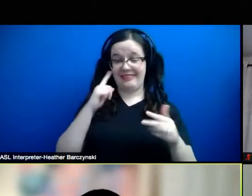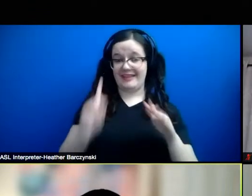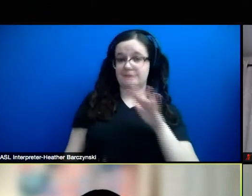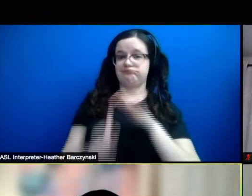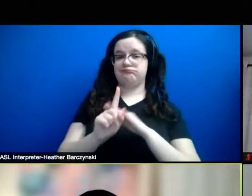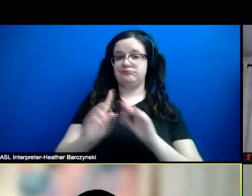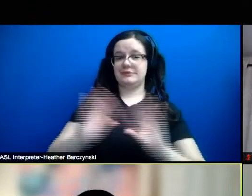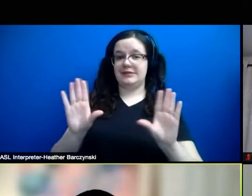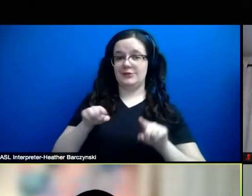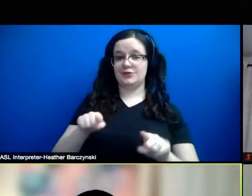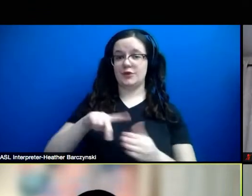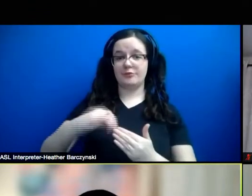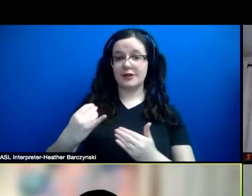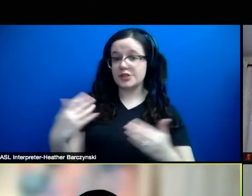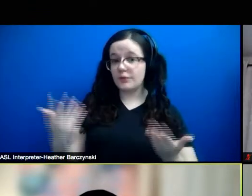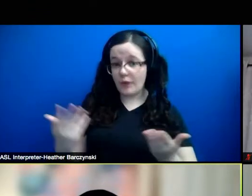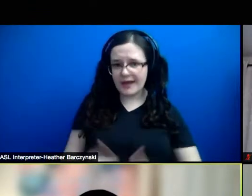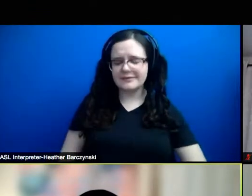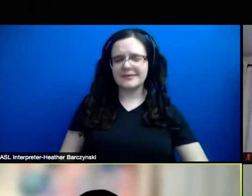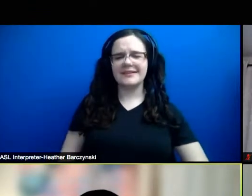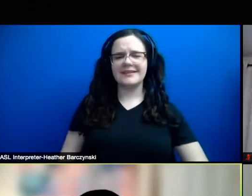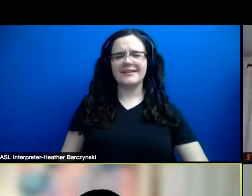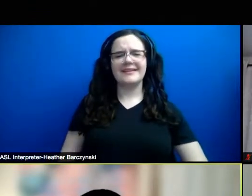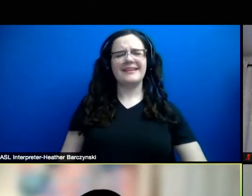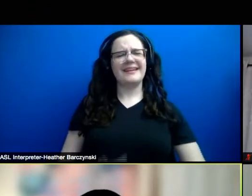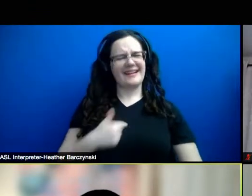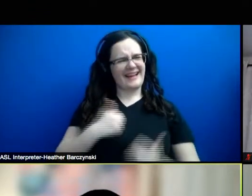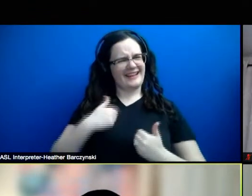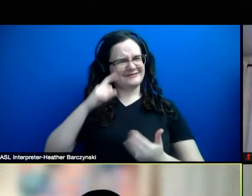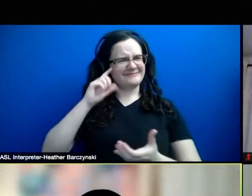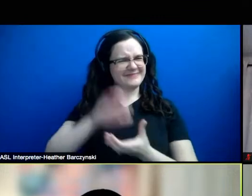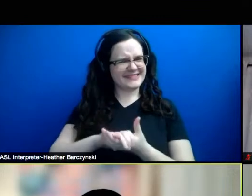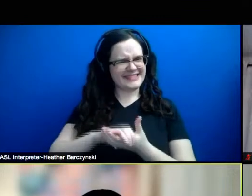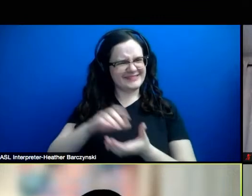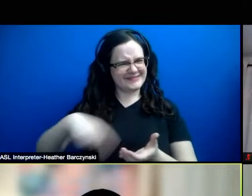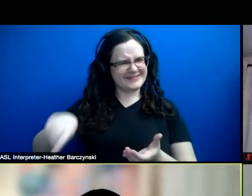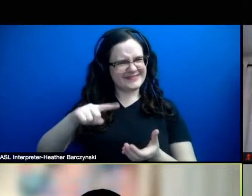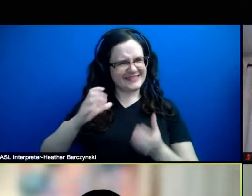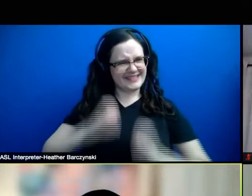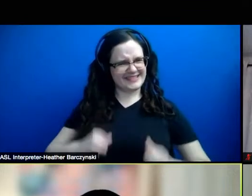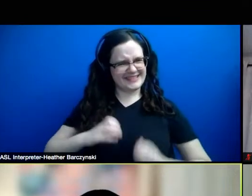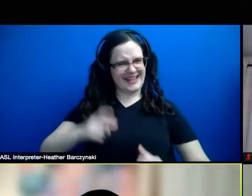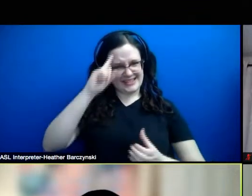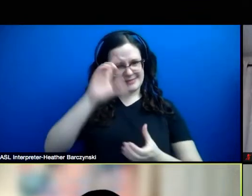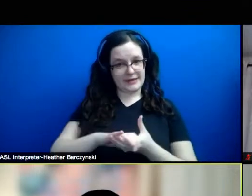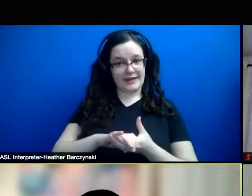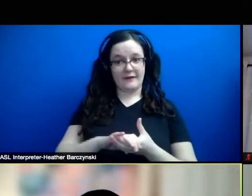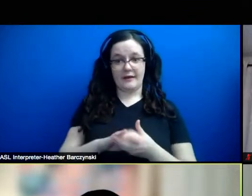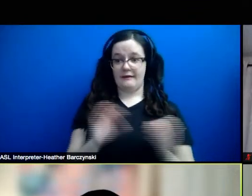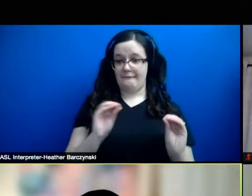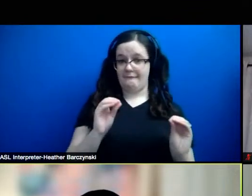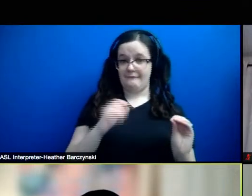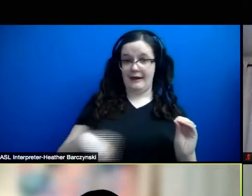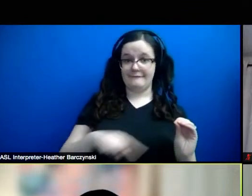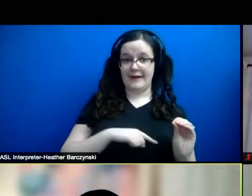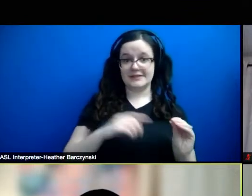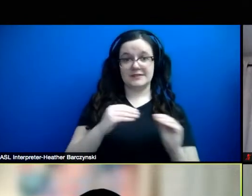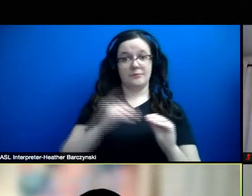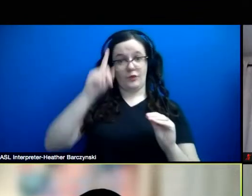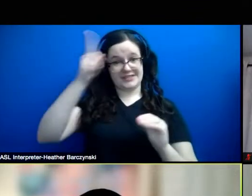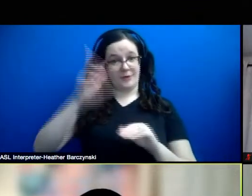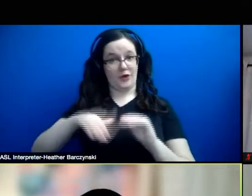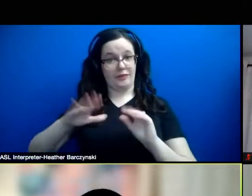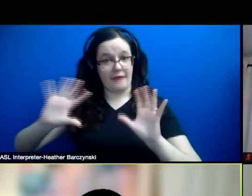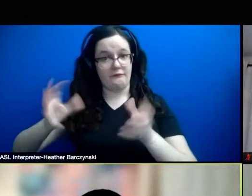project was that there's this belief in our clients that none of us is smarter than all of us. Our clients believe that the